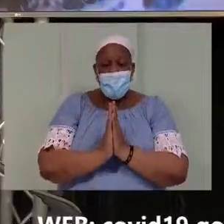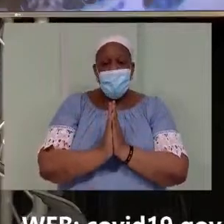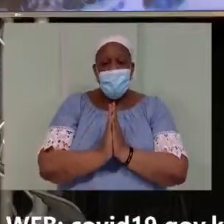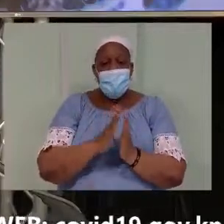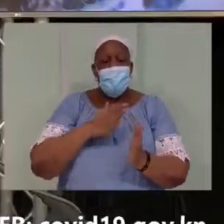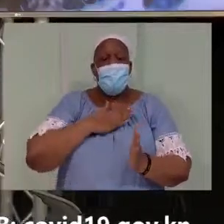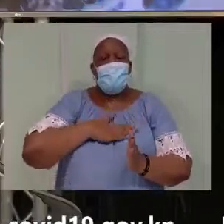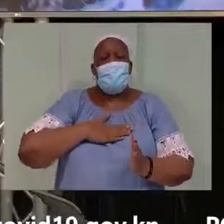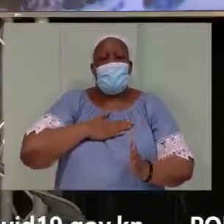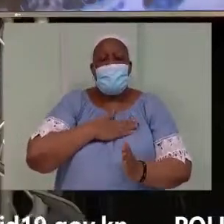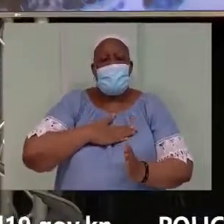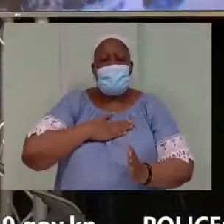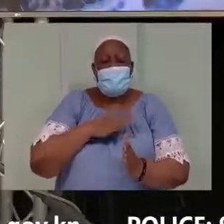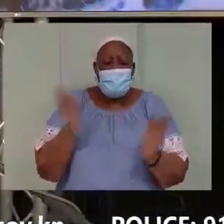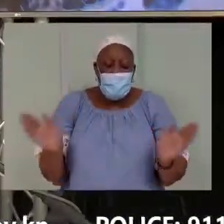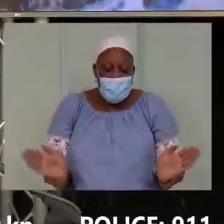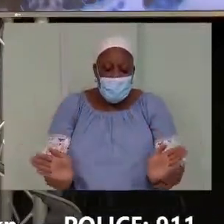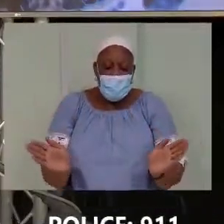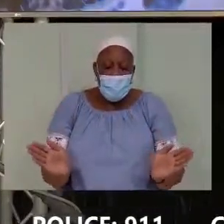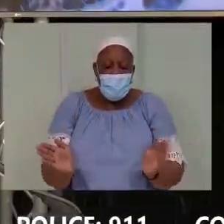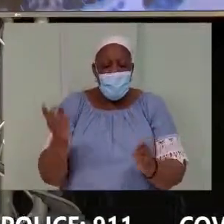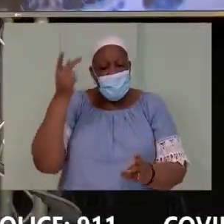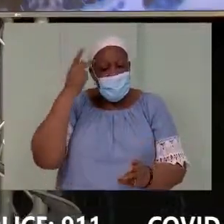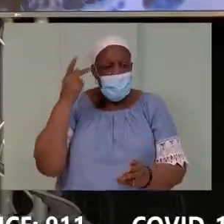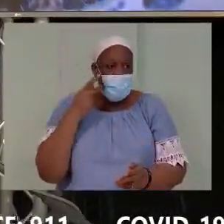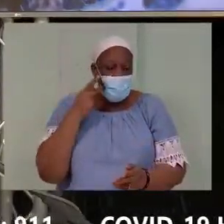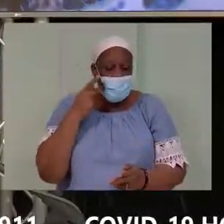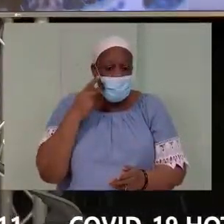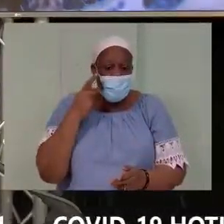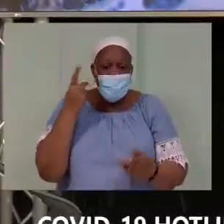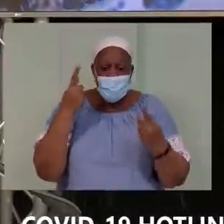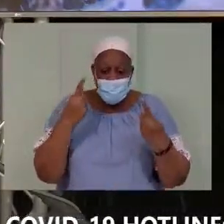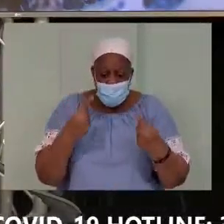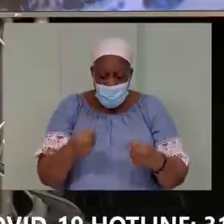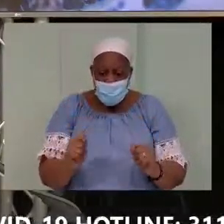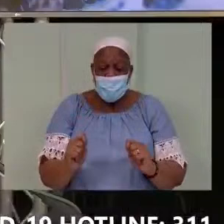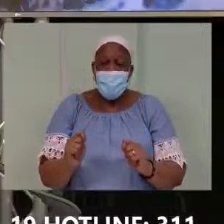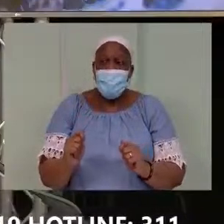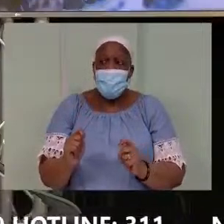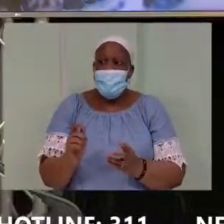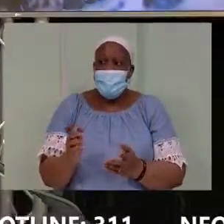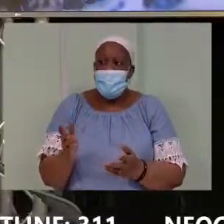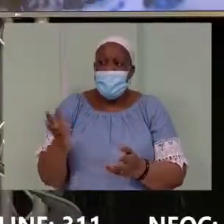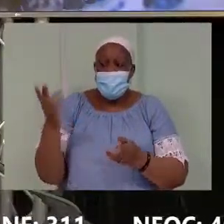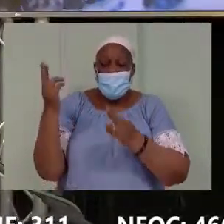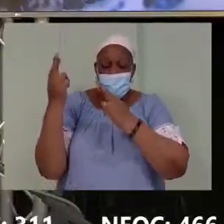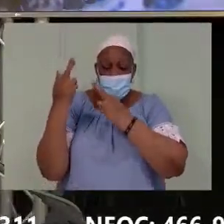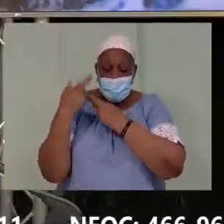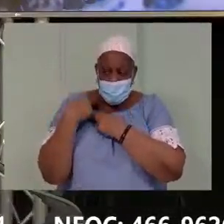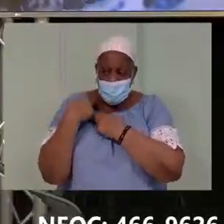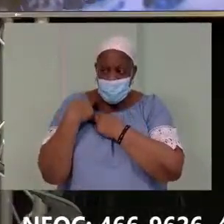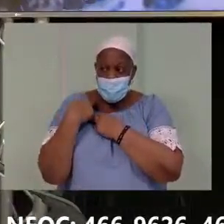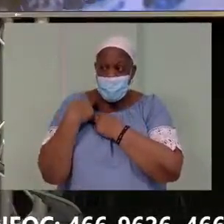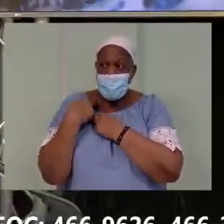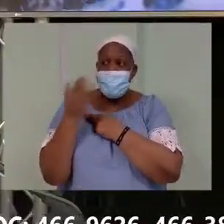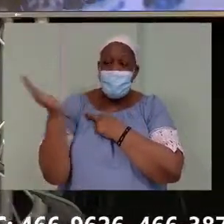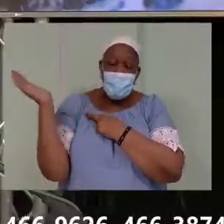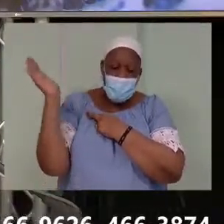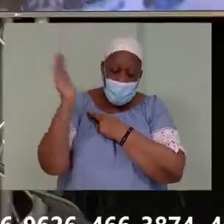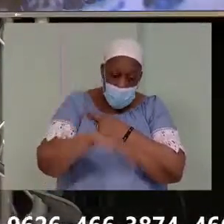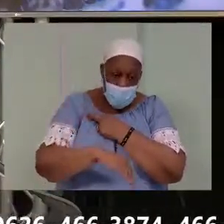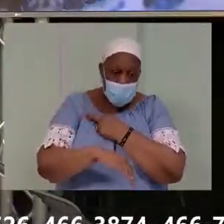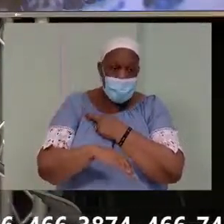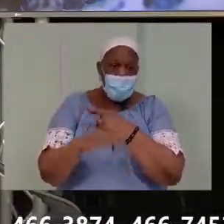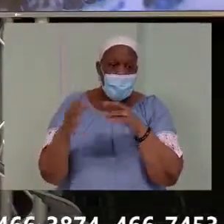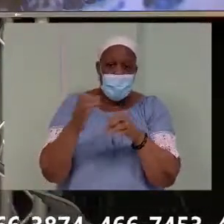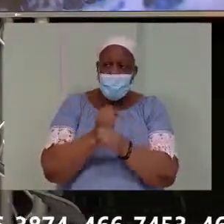appealing, we are encouraging parents to be responsible and come and collect the